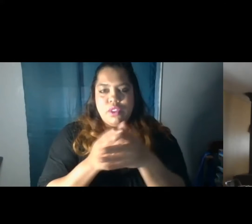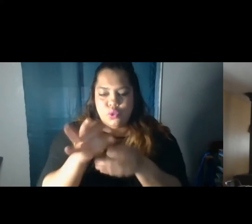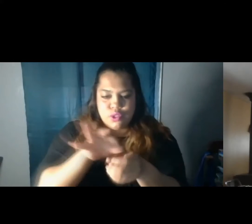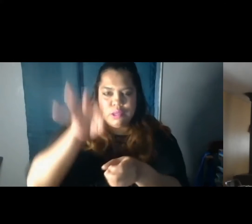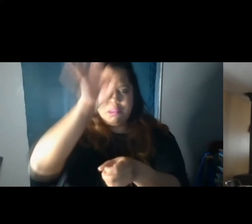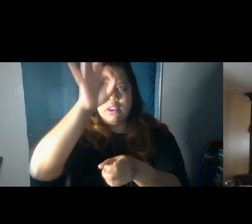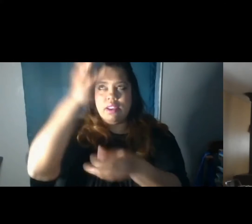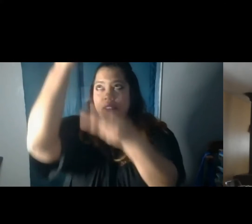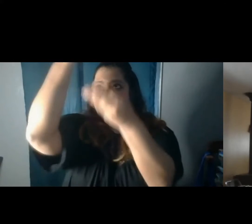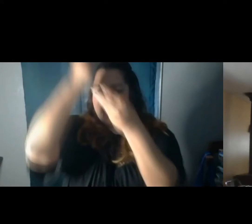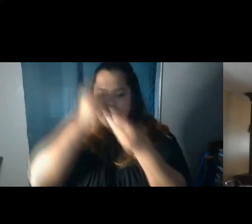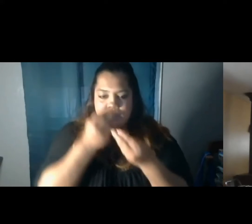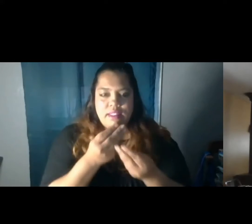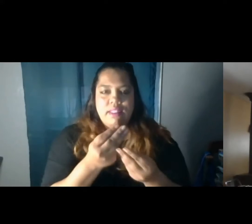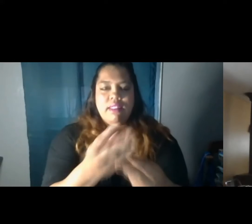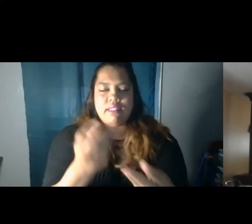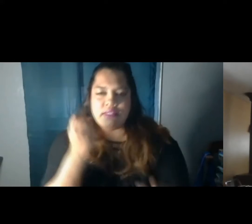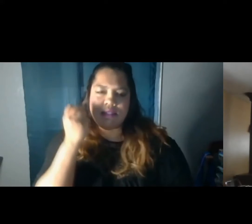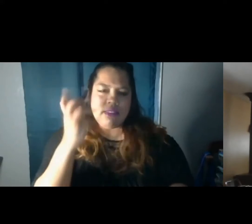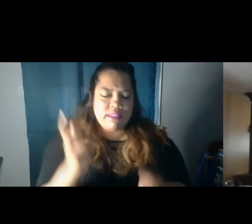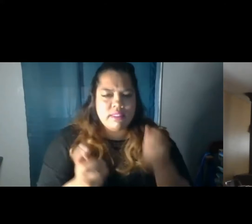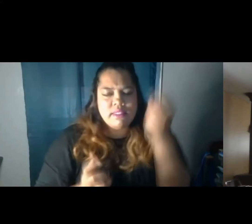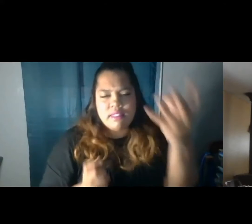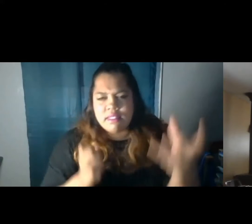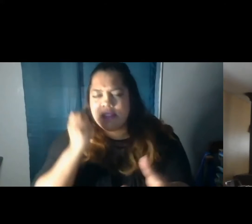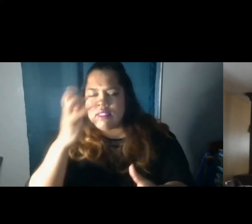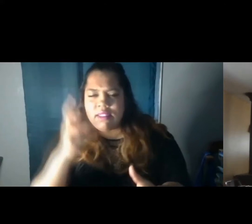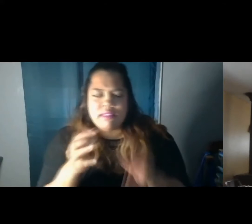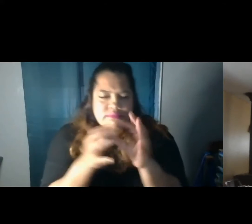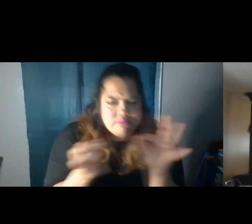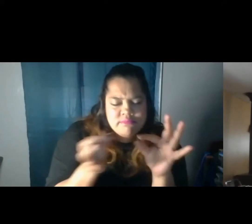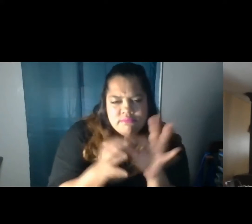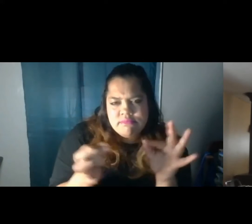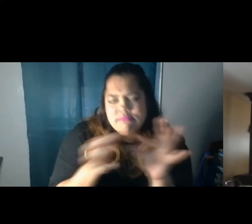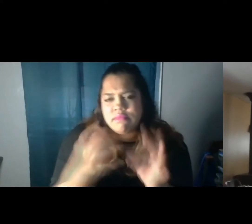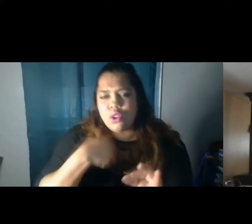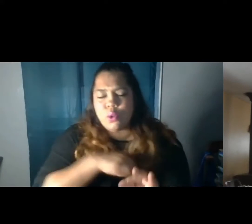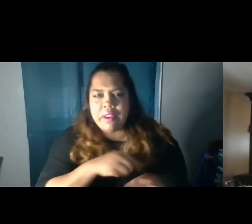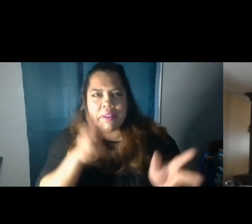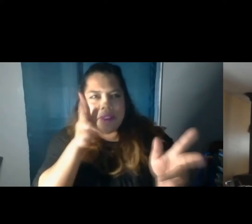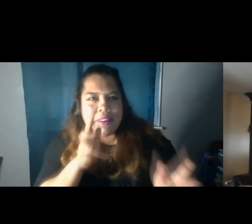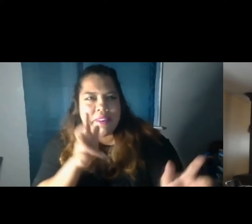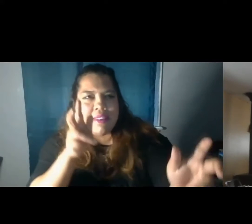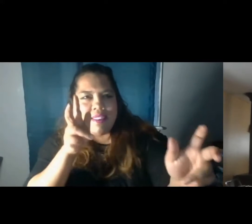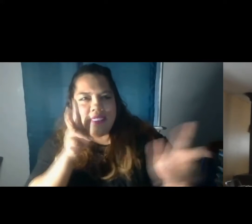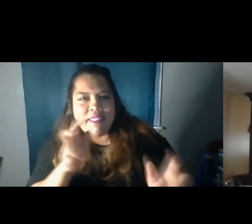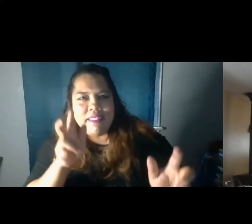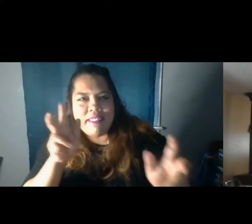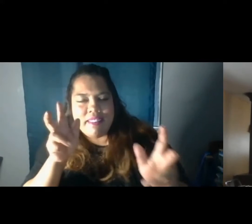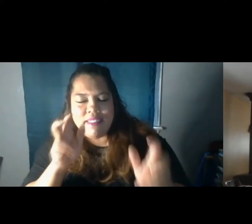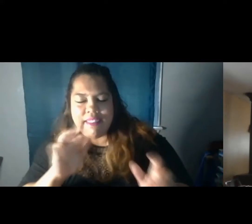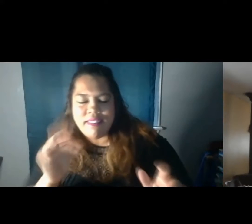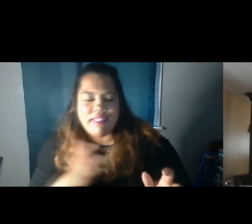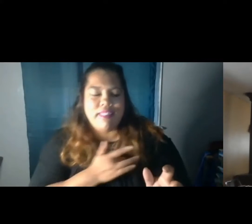to know that the music resonates with us in, as, and through our soul. It is a grand and